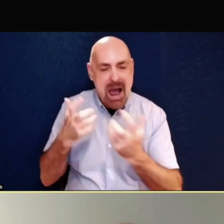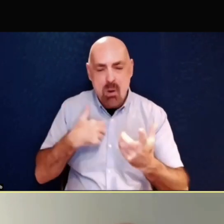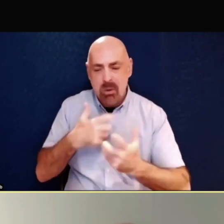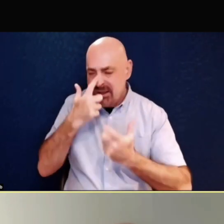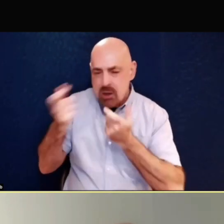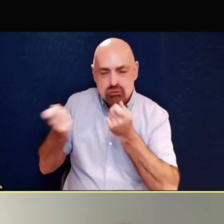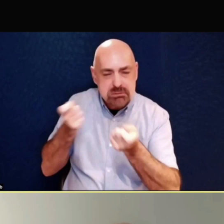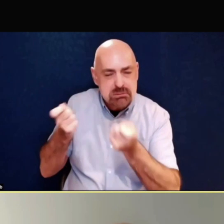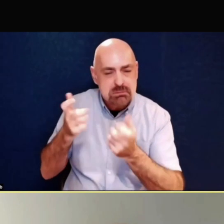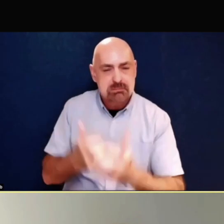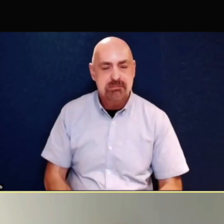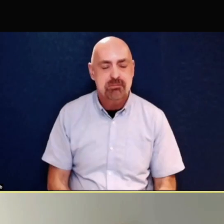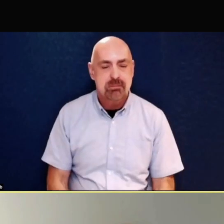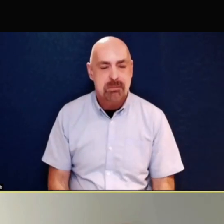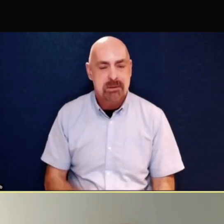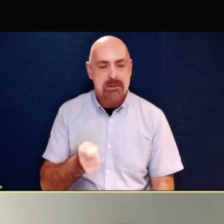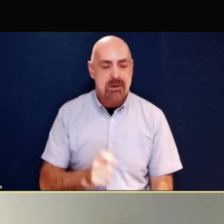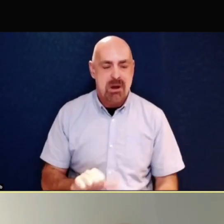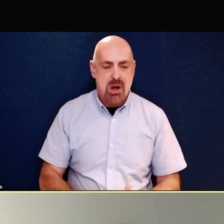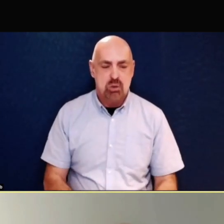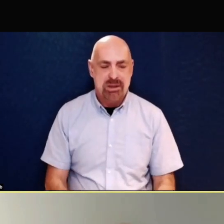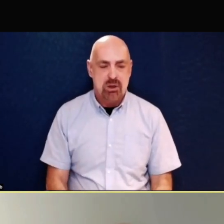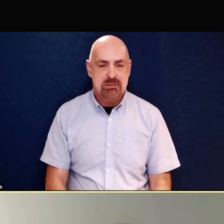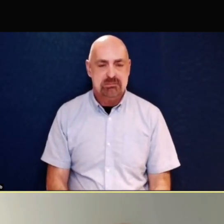field. Next slide, please.